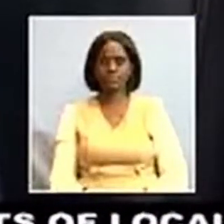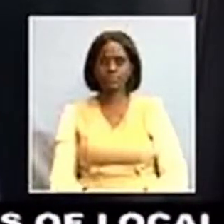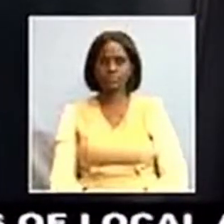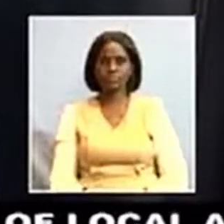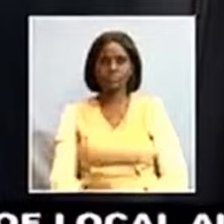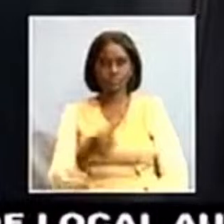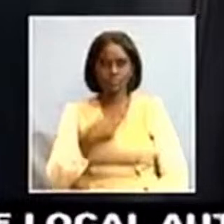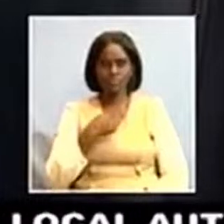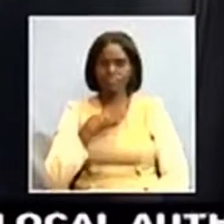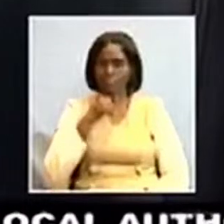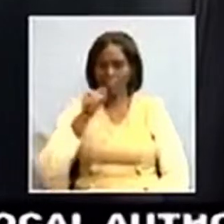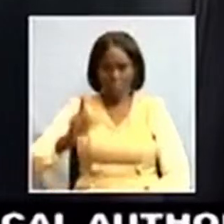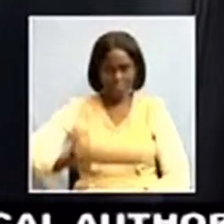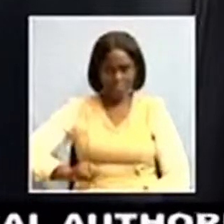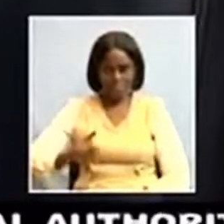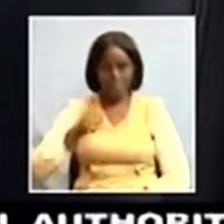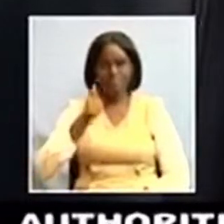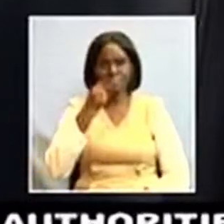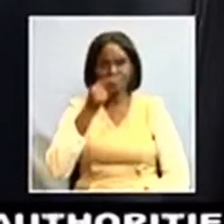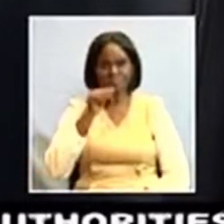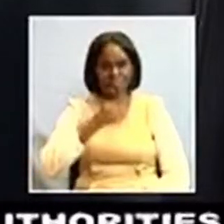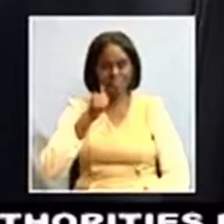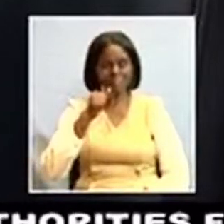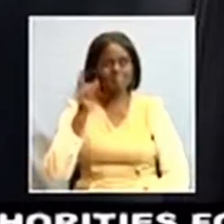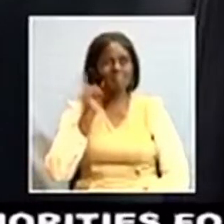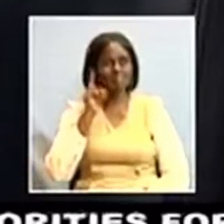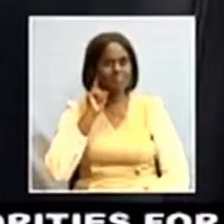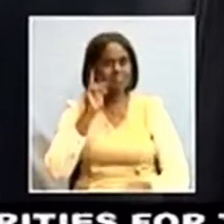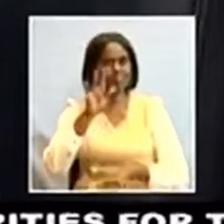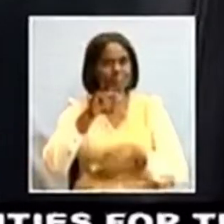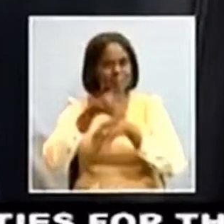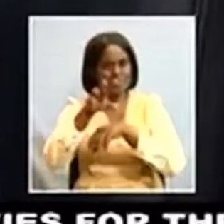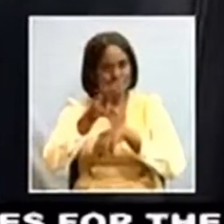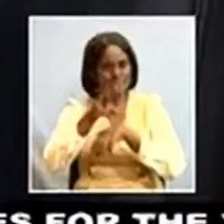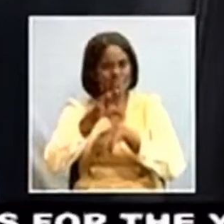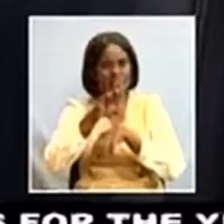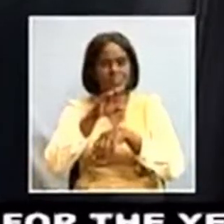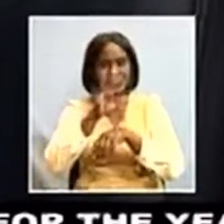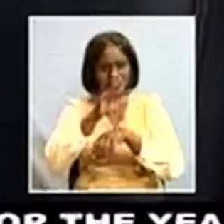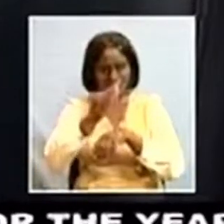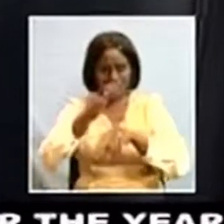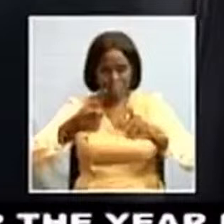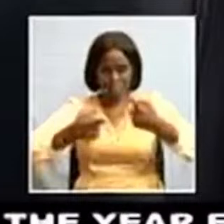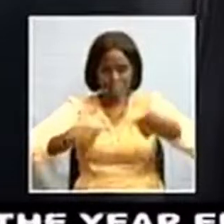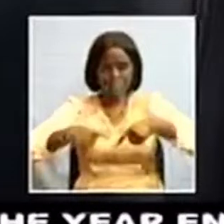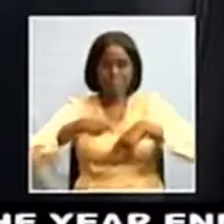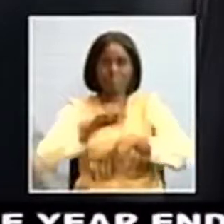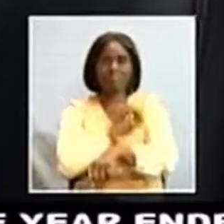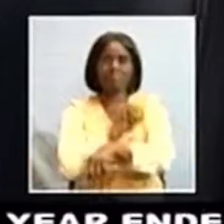I'm not satisfied when they say we take your counsel. You as a local authority,